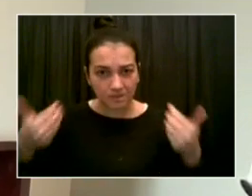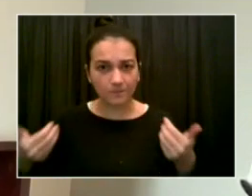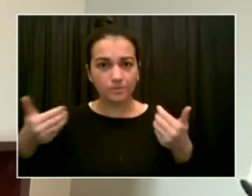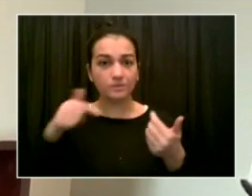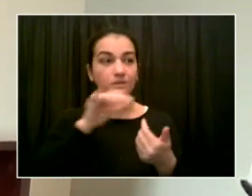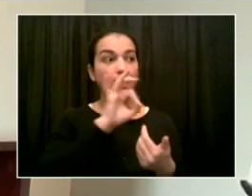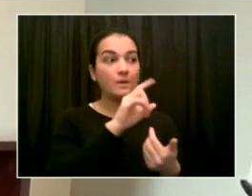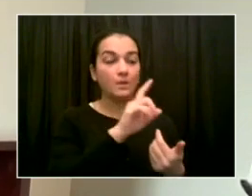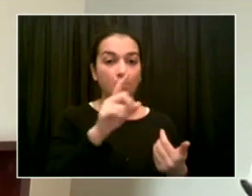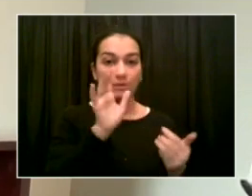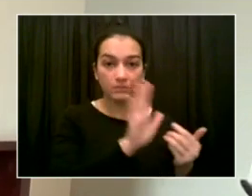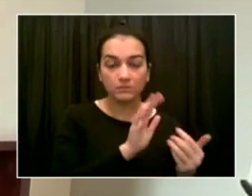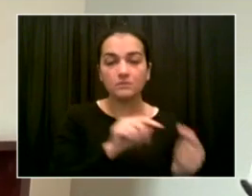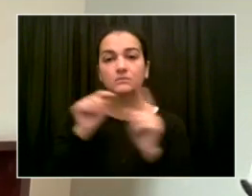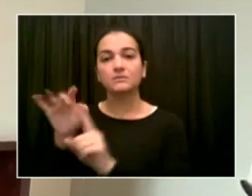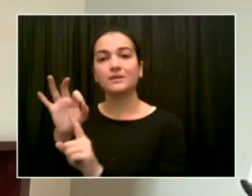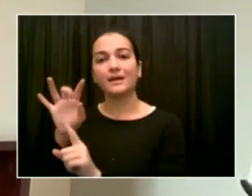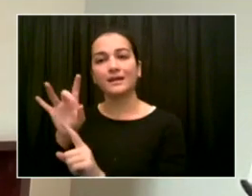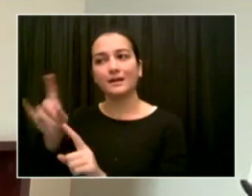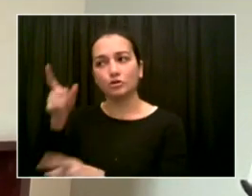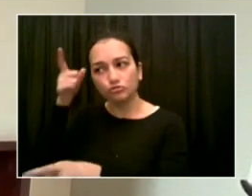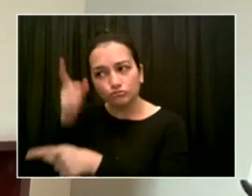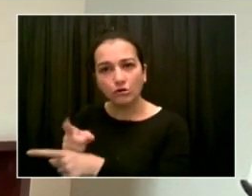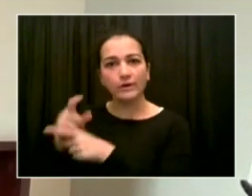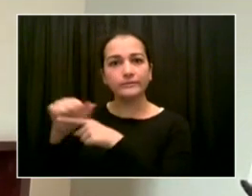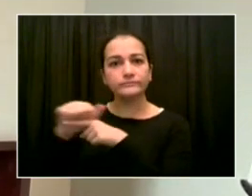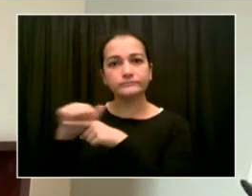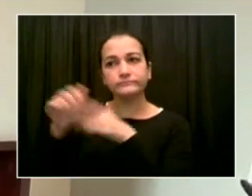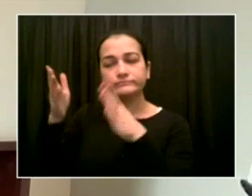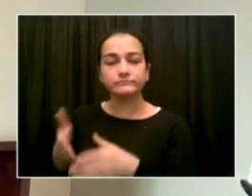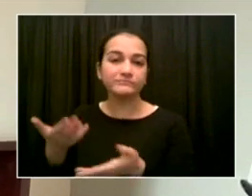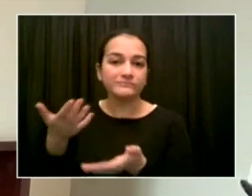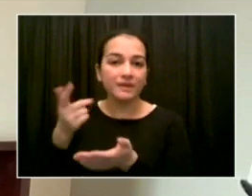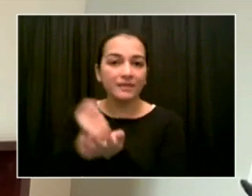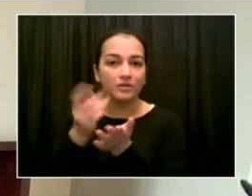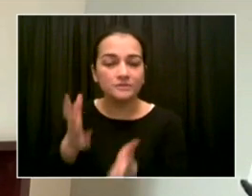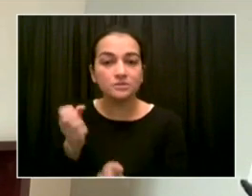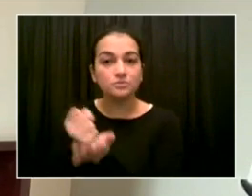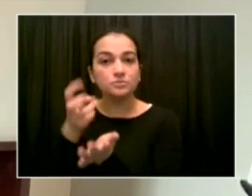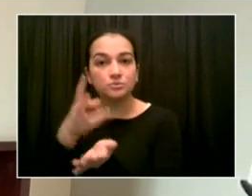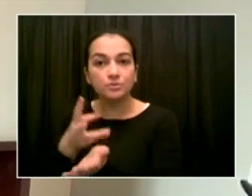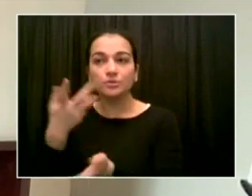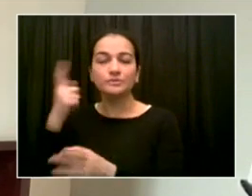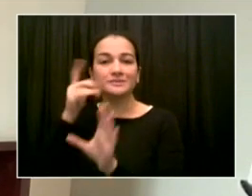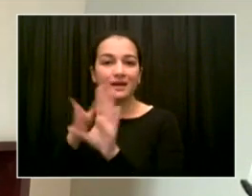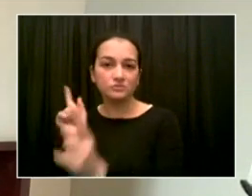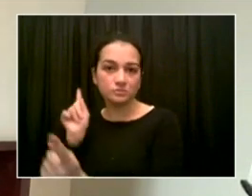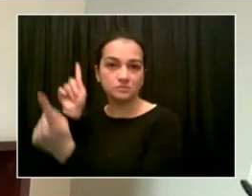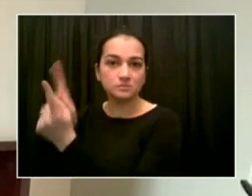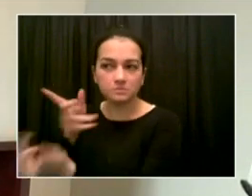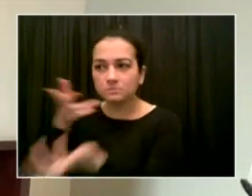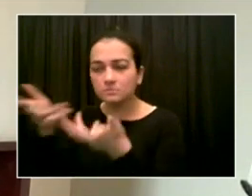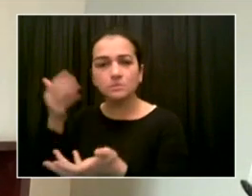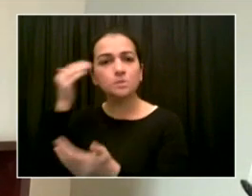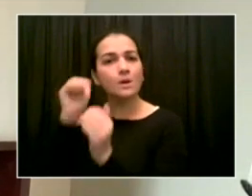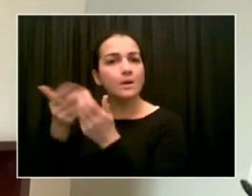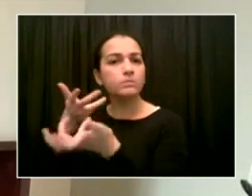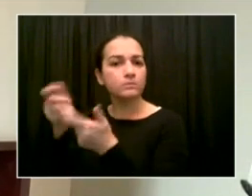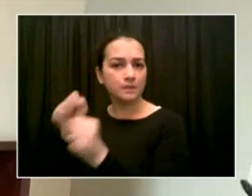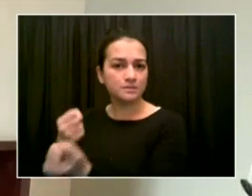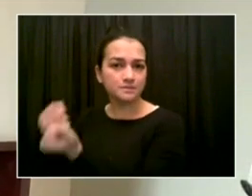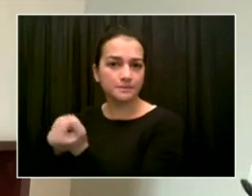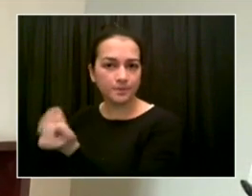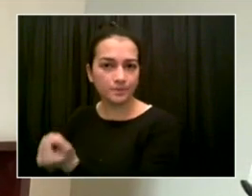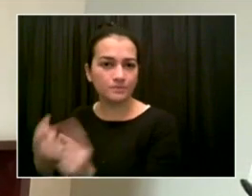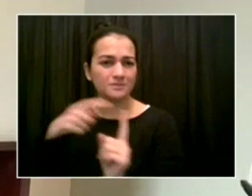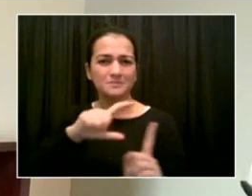pandemic has worsened it. We here at Mental Health America have real-time data from our screening program that demonstrate